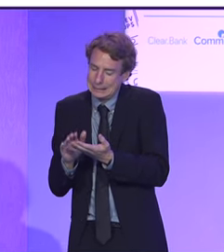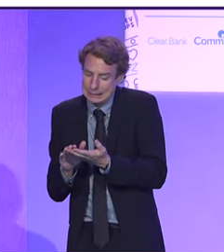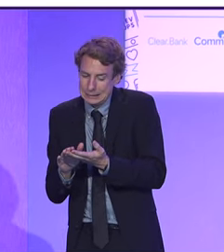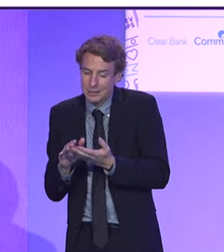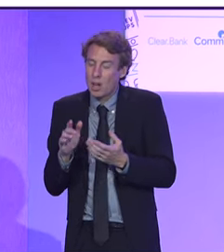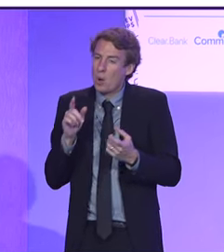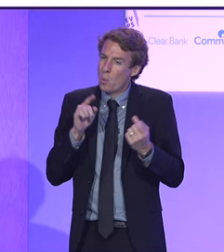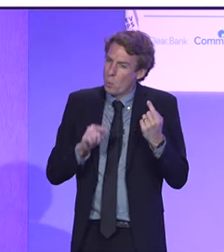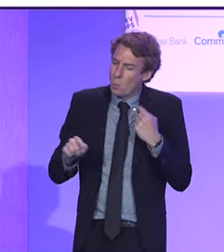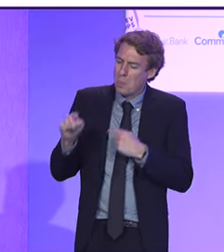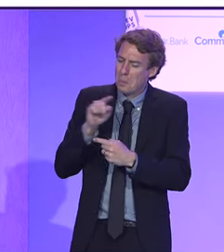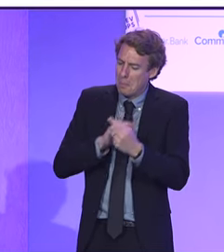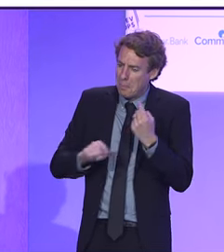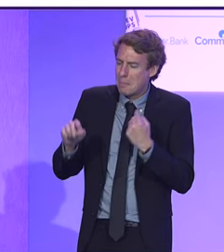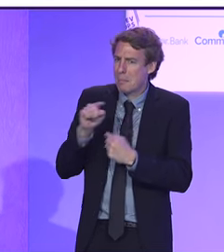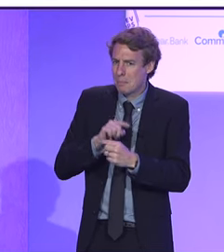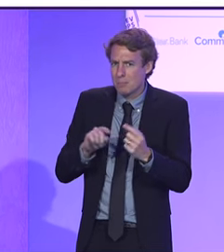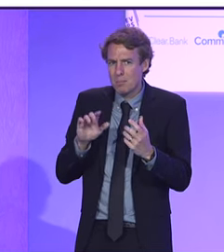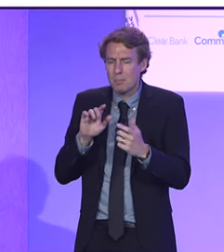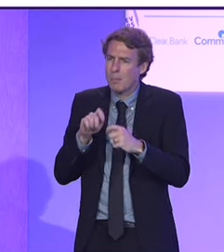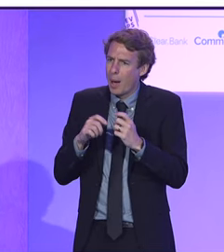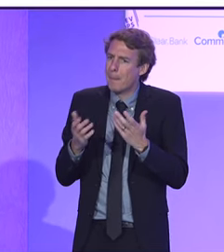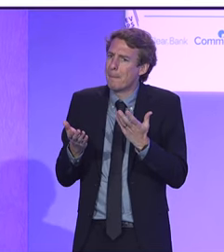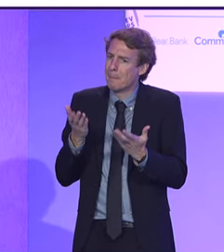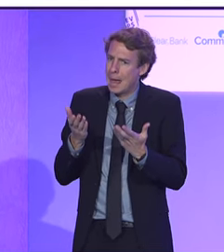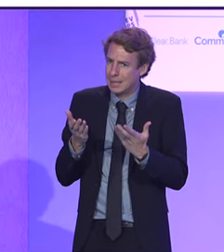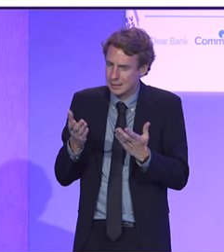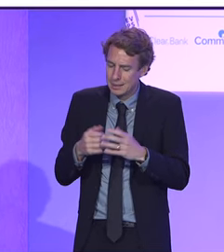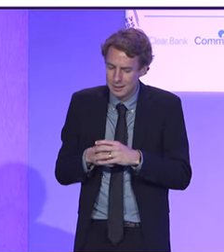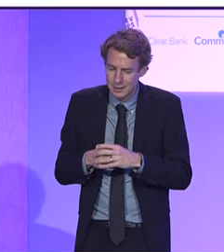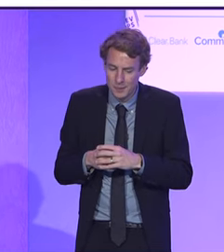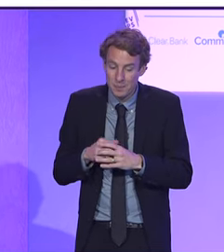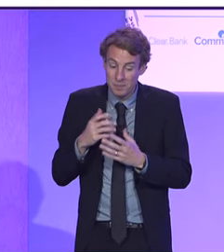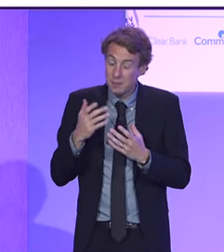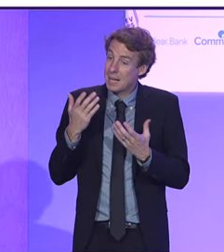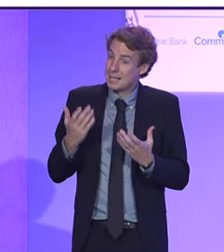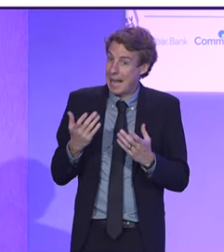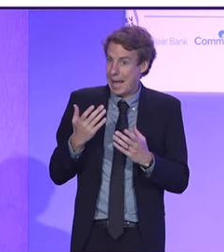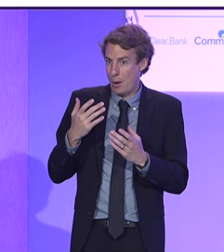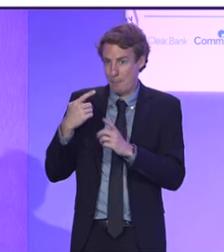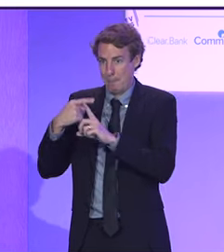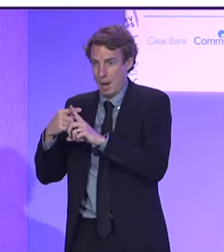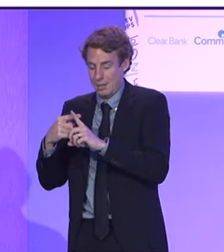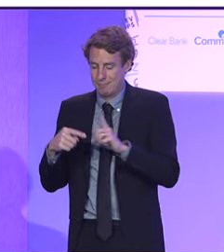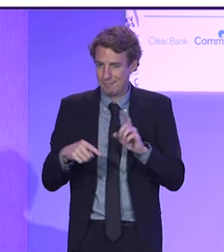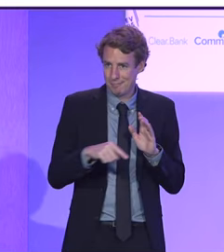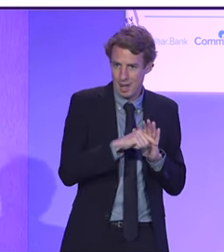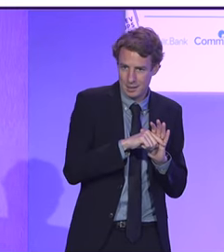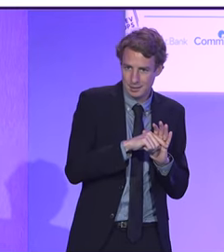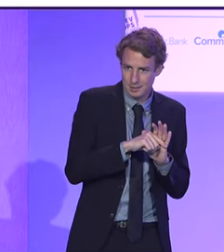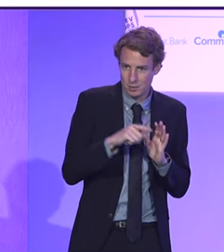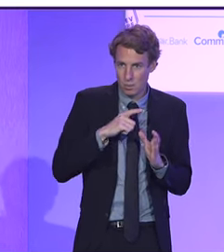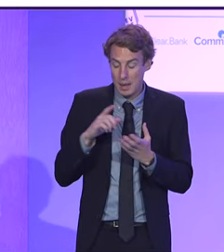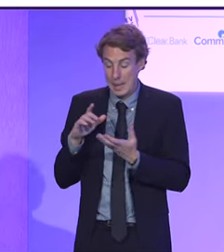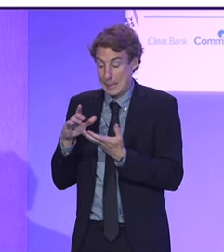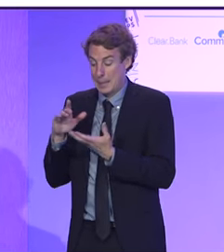balance each other out. And in systems maps, so now we have a minus, because when this stock grows, the other one will